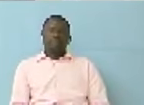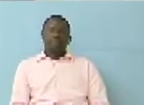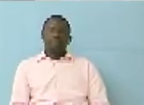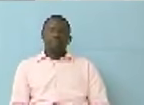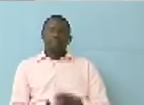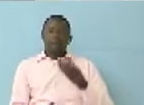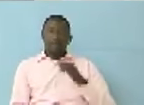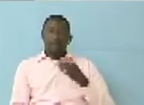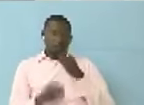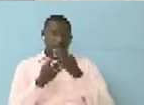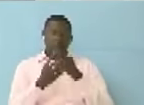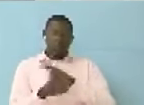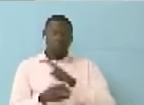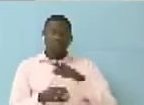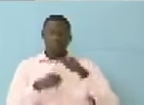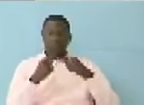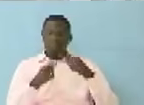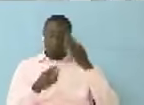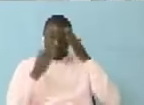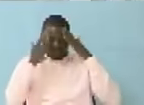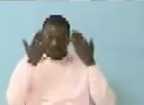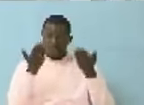knowledge, you know, it's not to my knowledge.